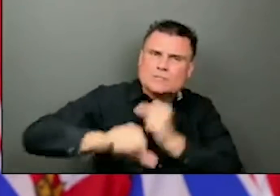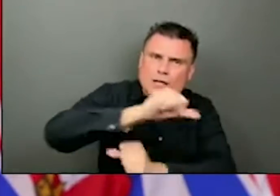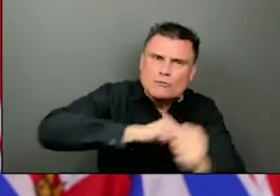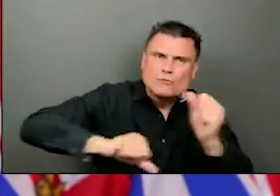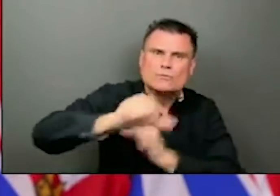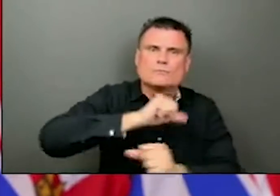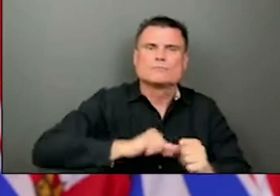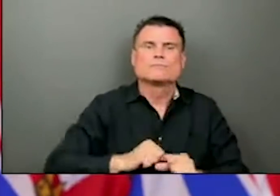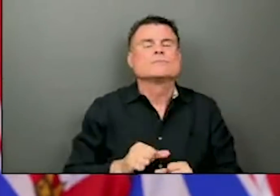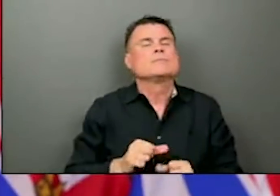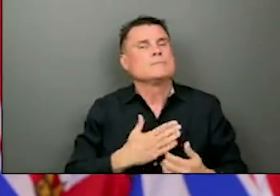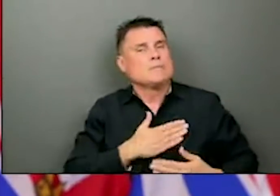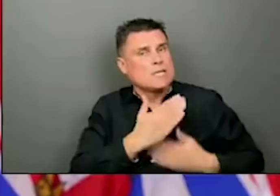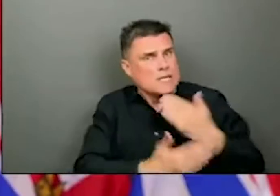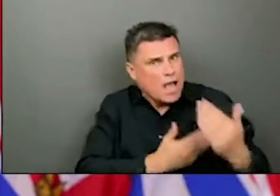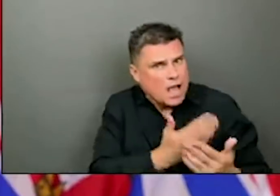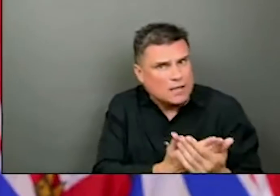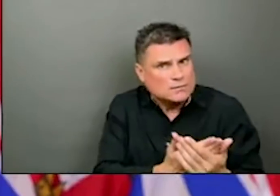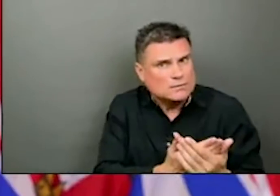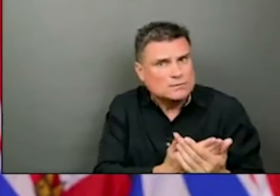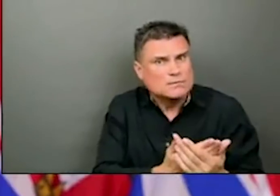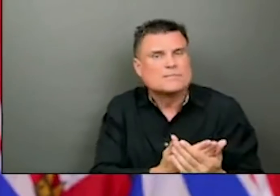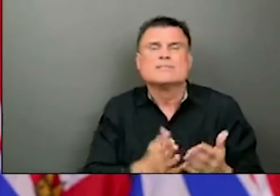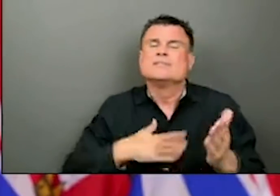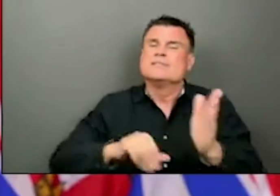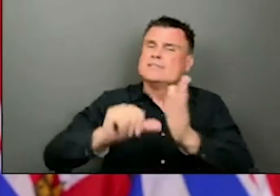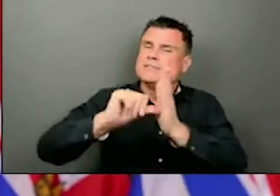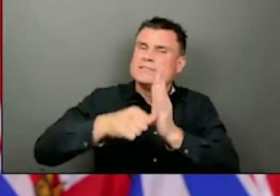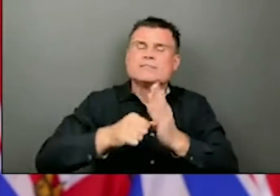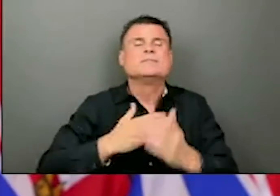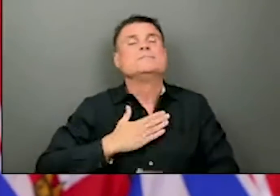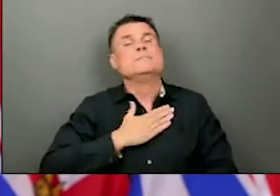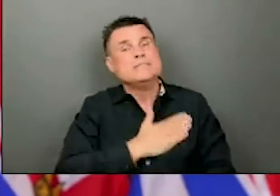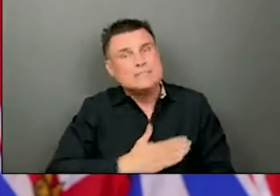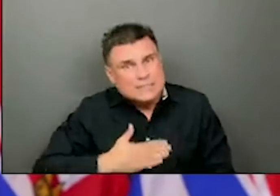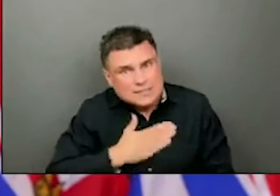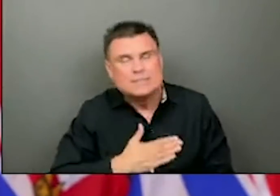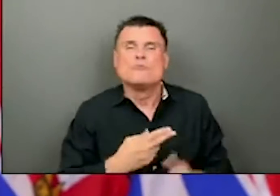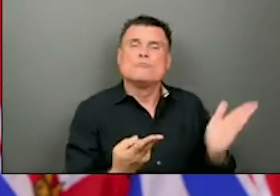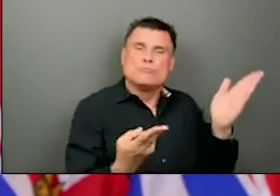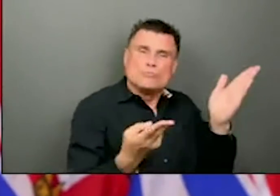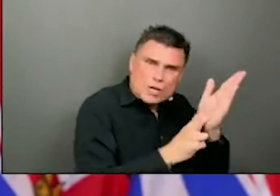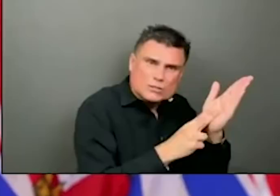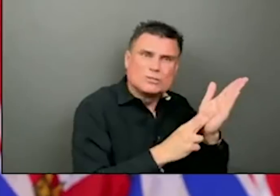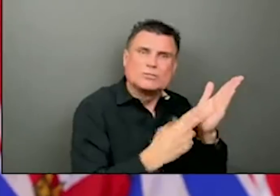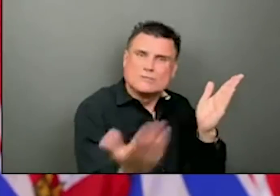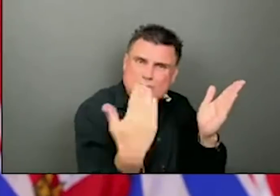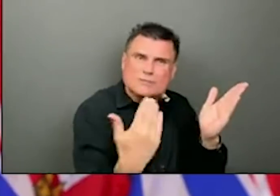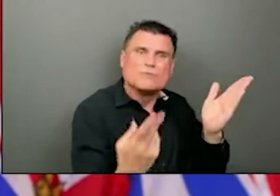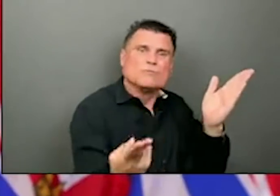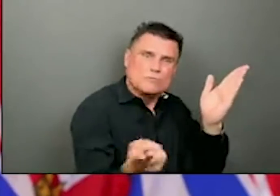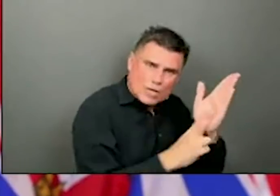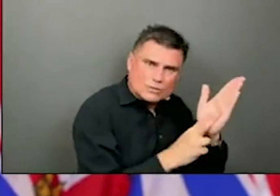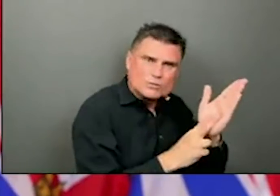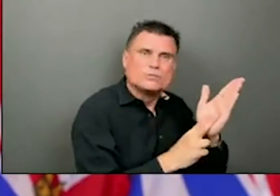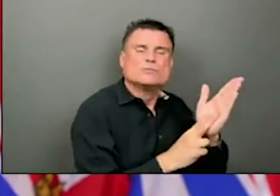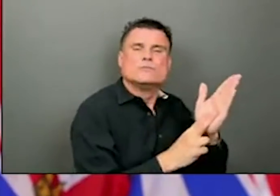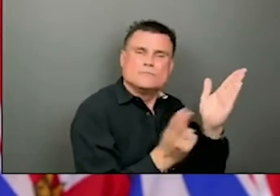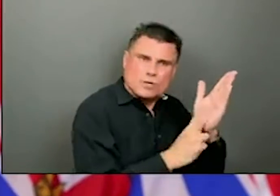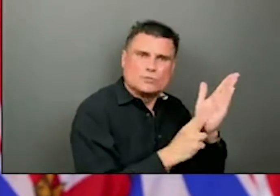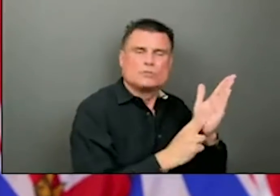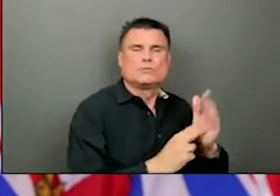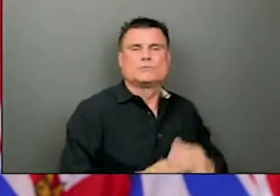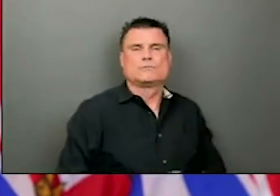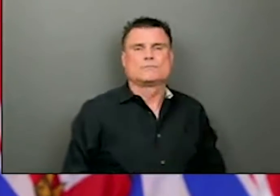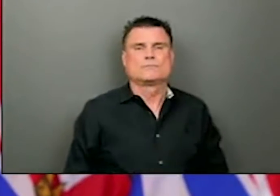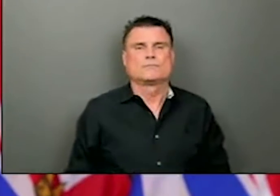to register, and when you're invited, book, and get vaccinated now. There will be opportunities